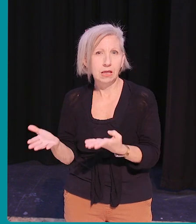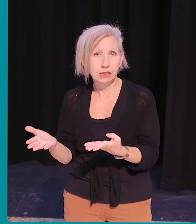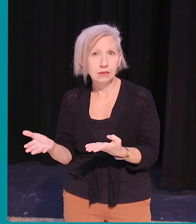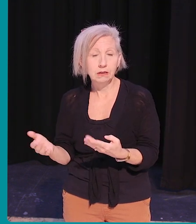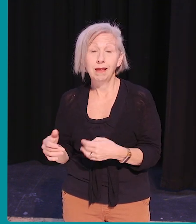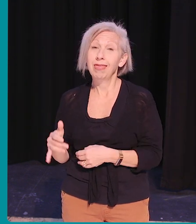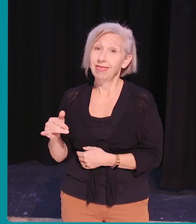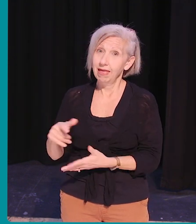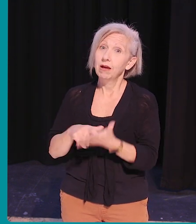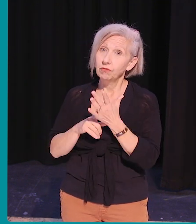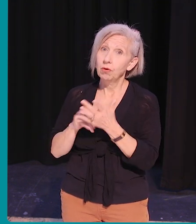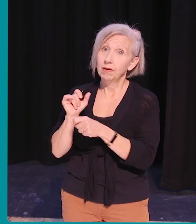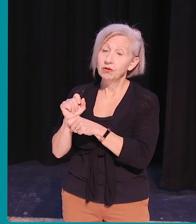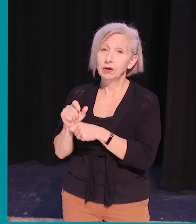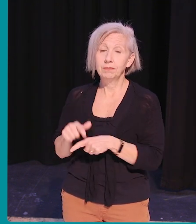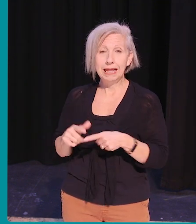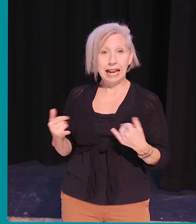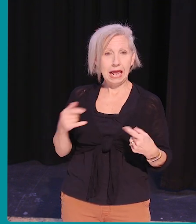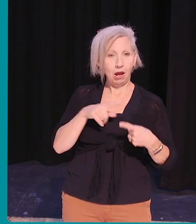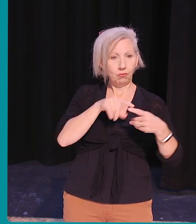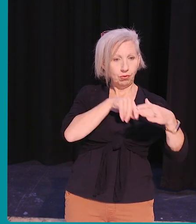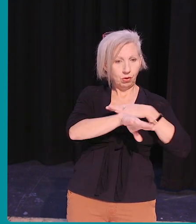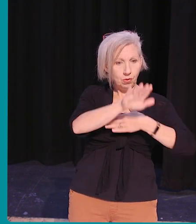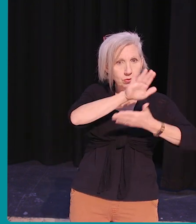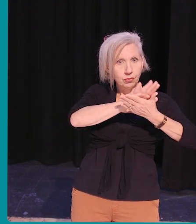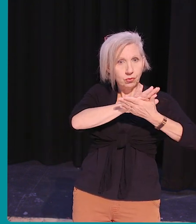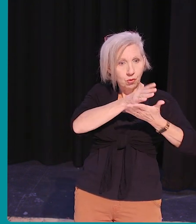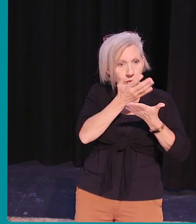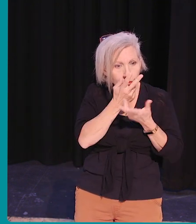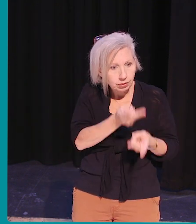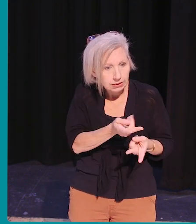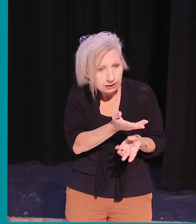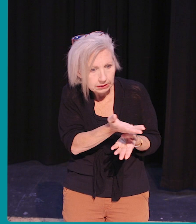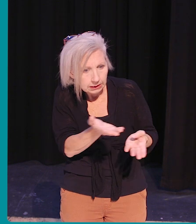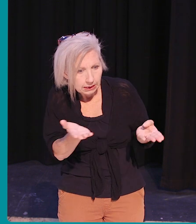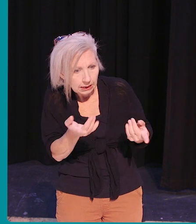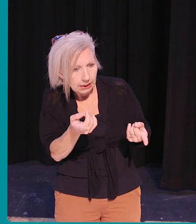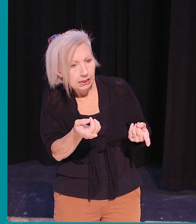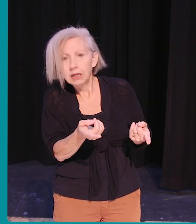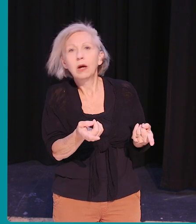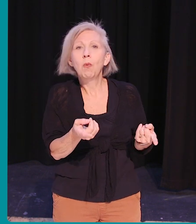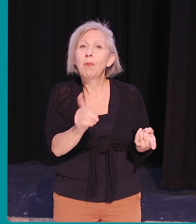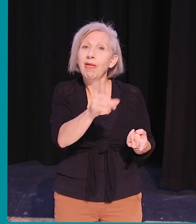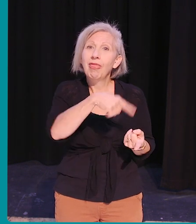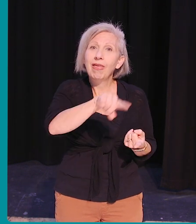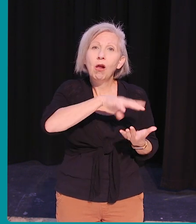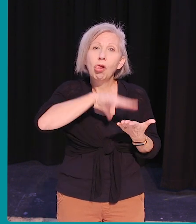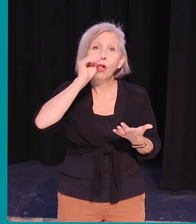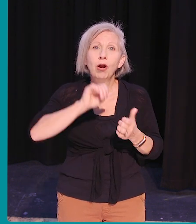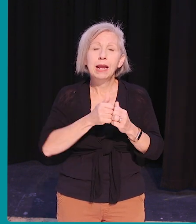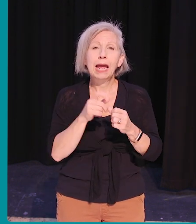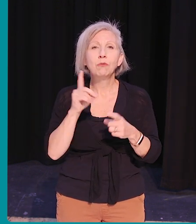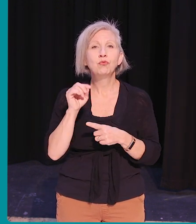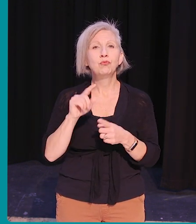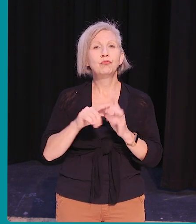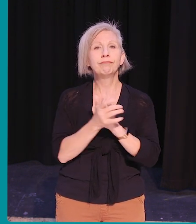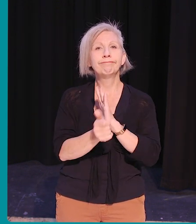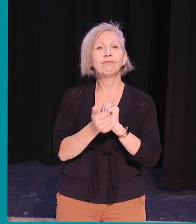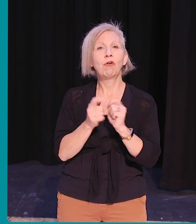basis, 80 to 85% is low-level mental work. It's the lowest line on the chart. It's this stuff.